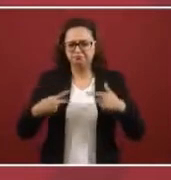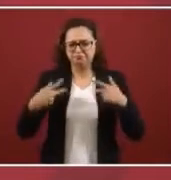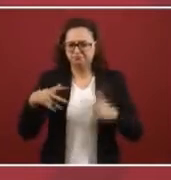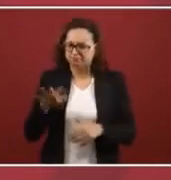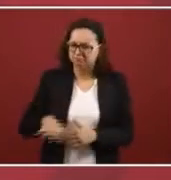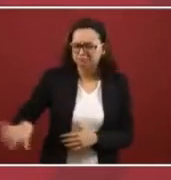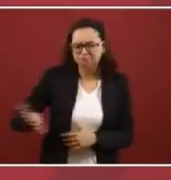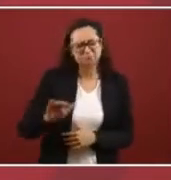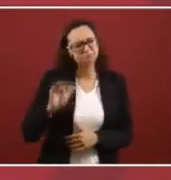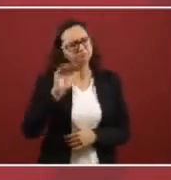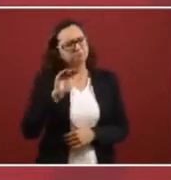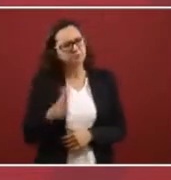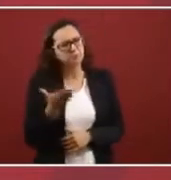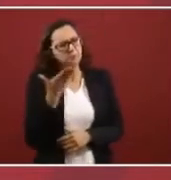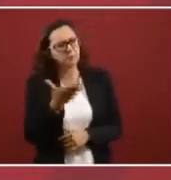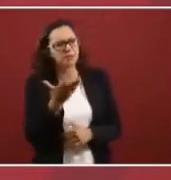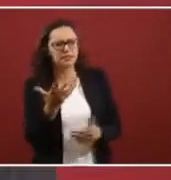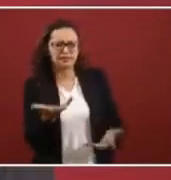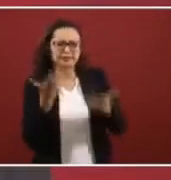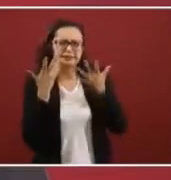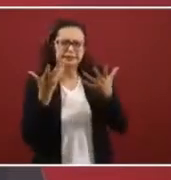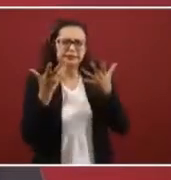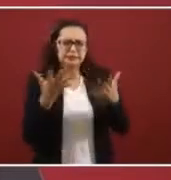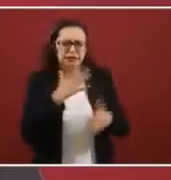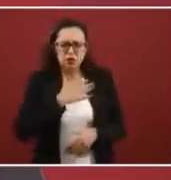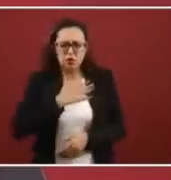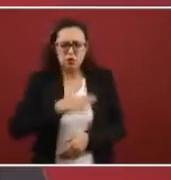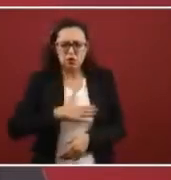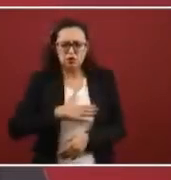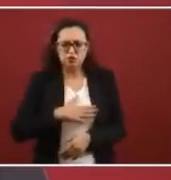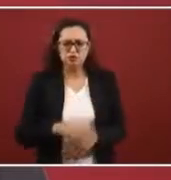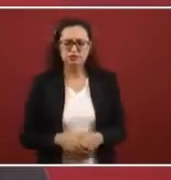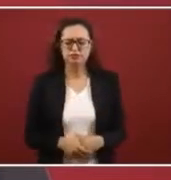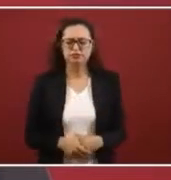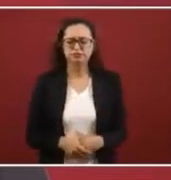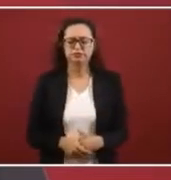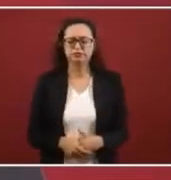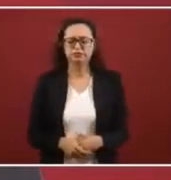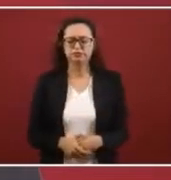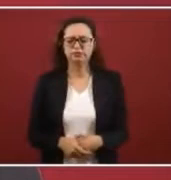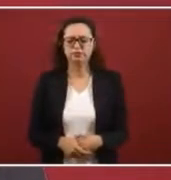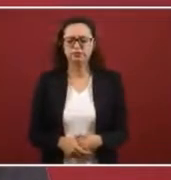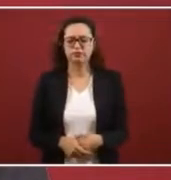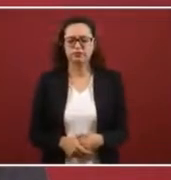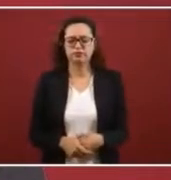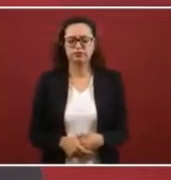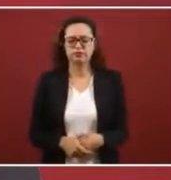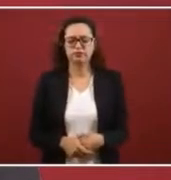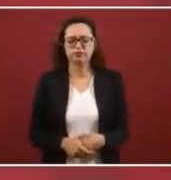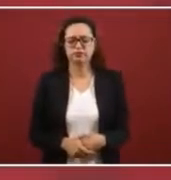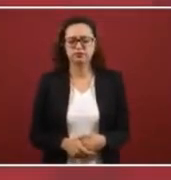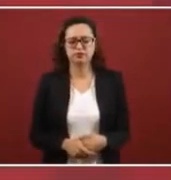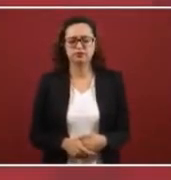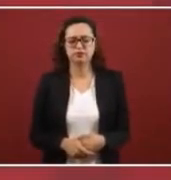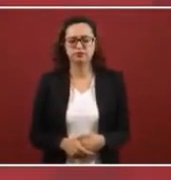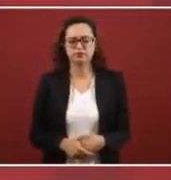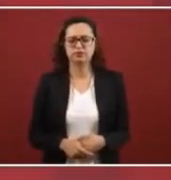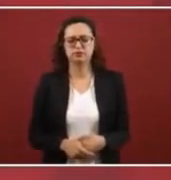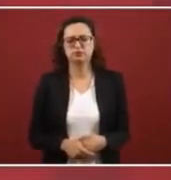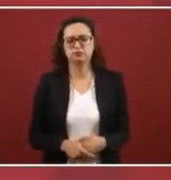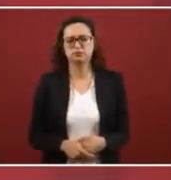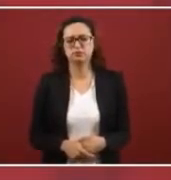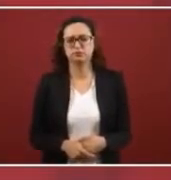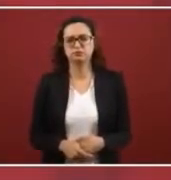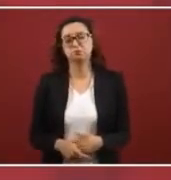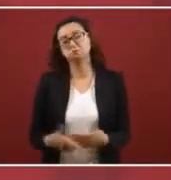to the petitions of the people, the desires of the people. So